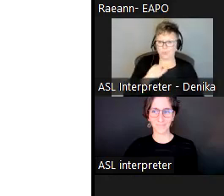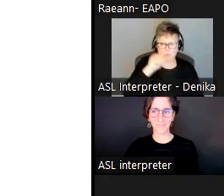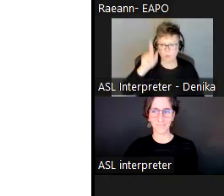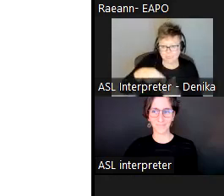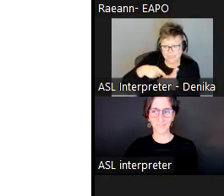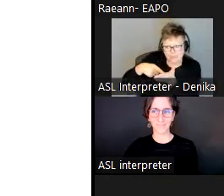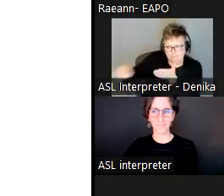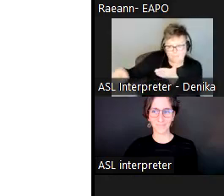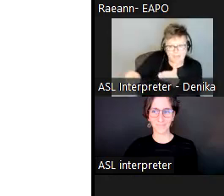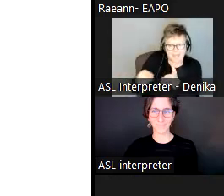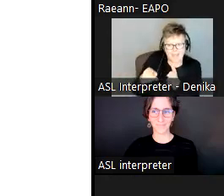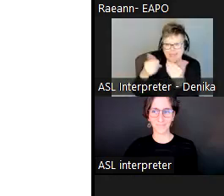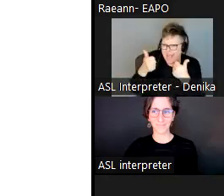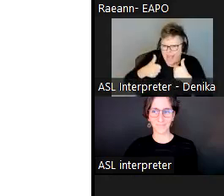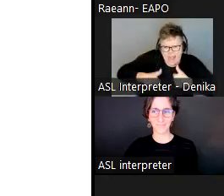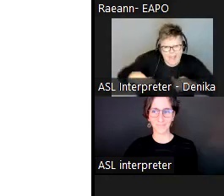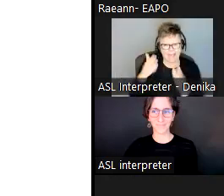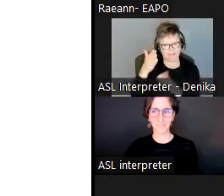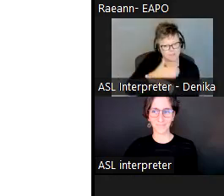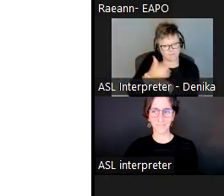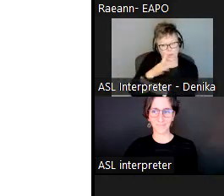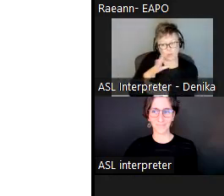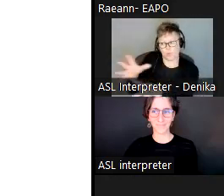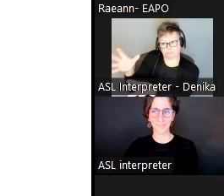before receiving a winning.